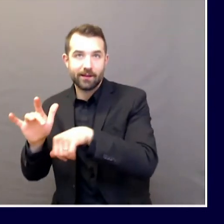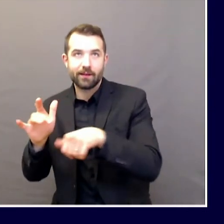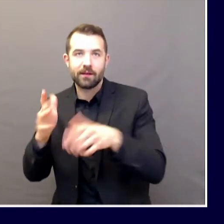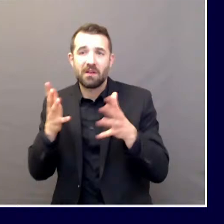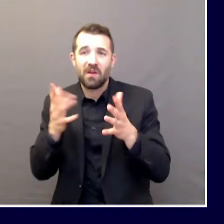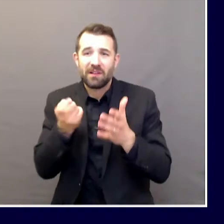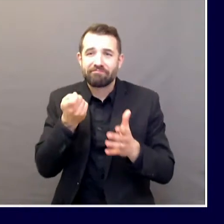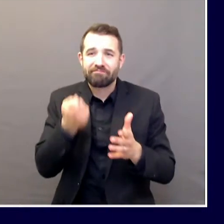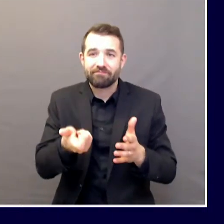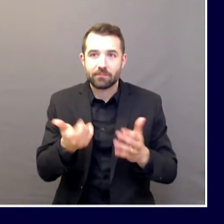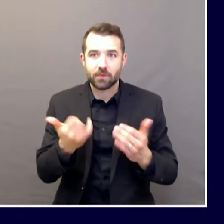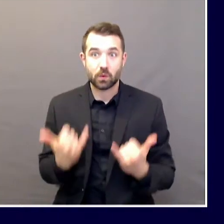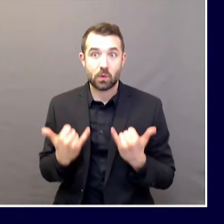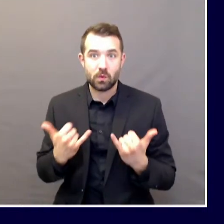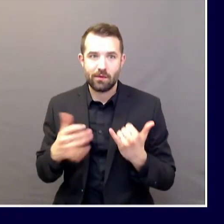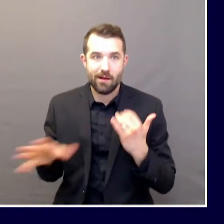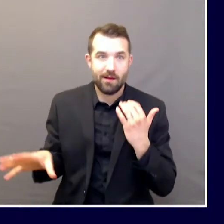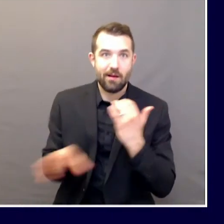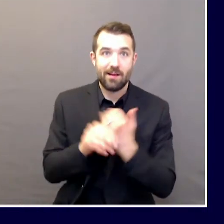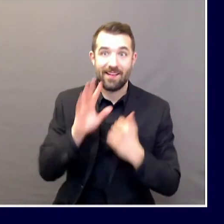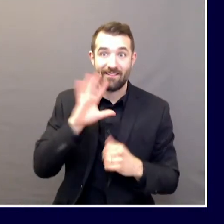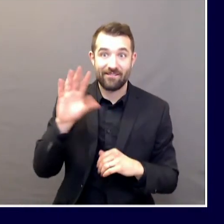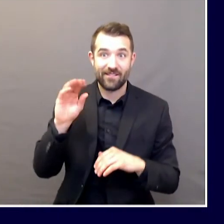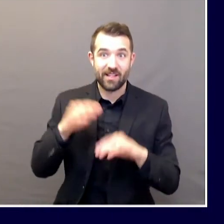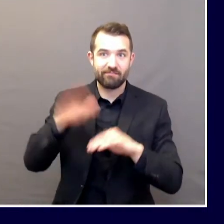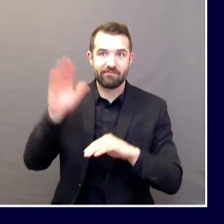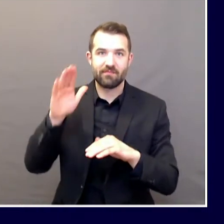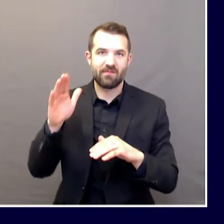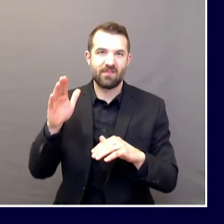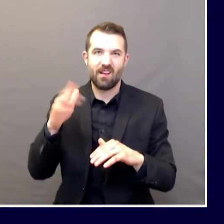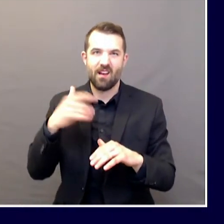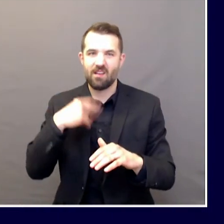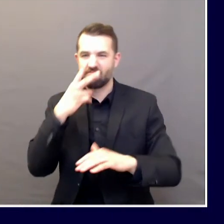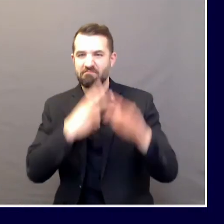opened up, we're anticipating pretty robust demand.